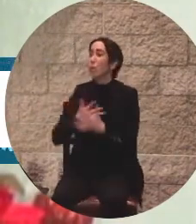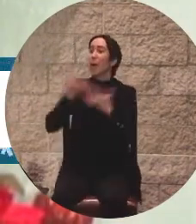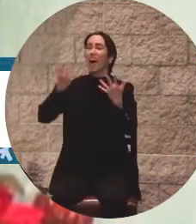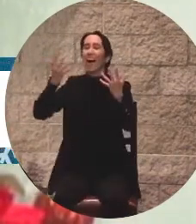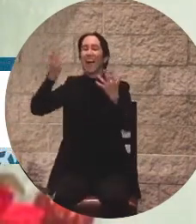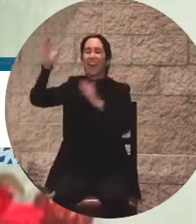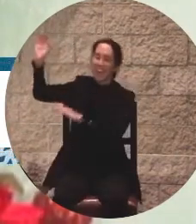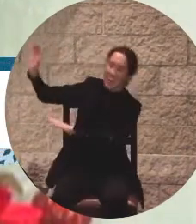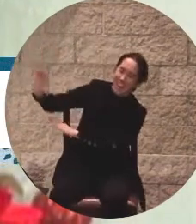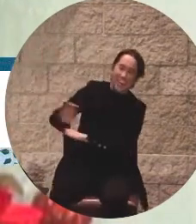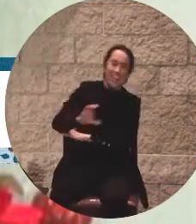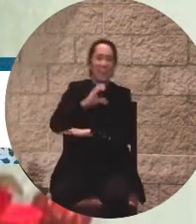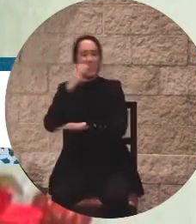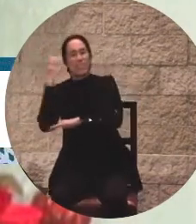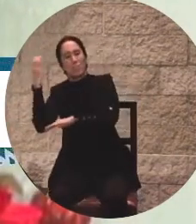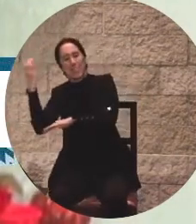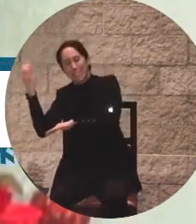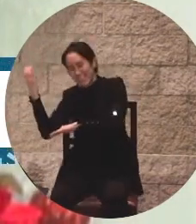of